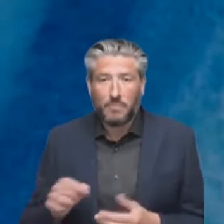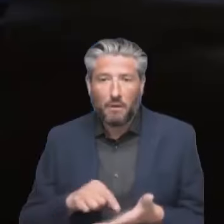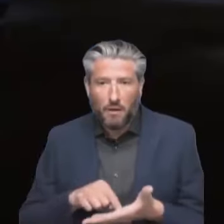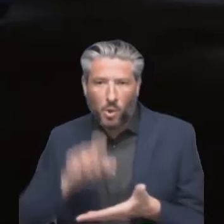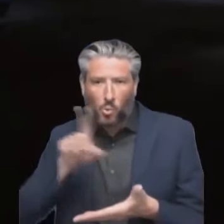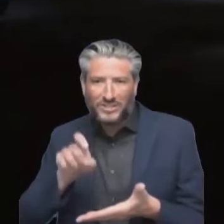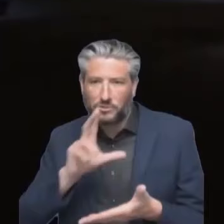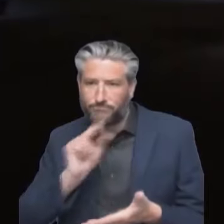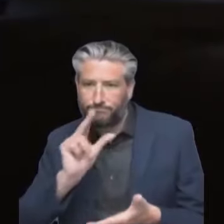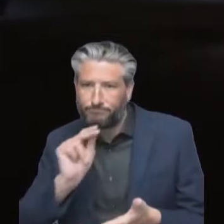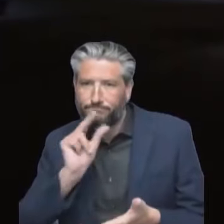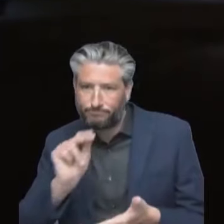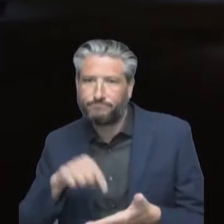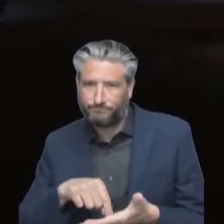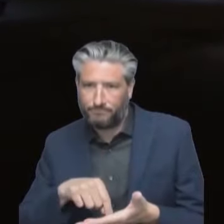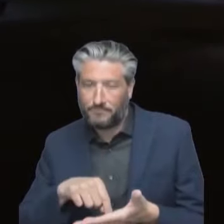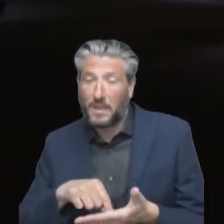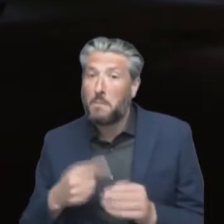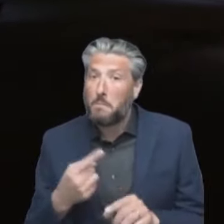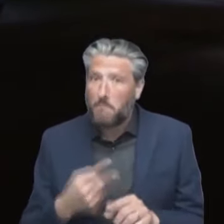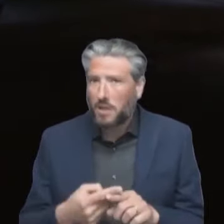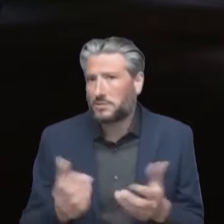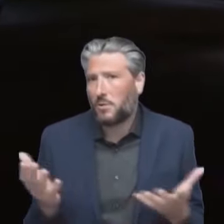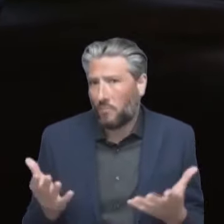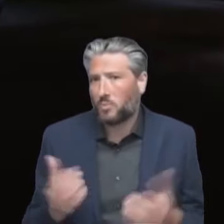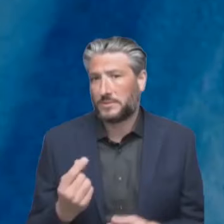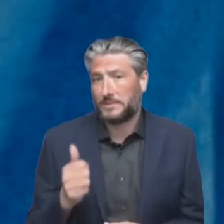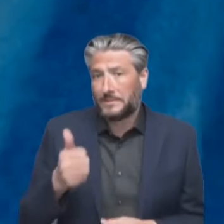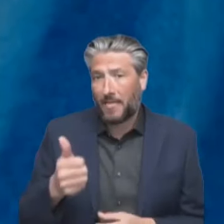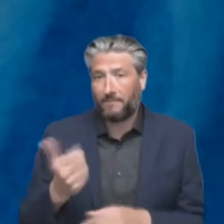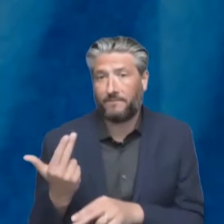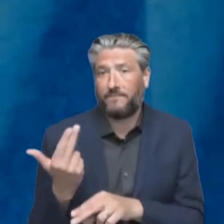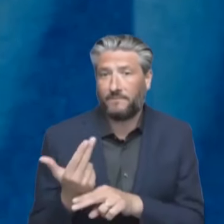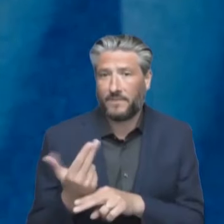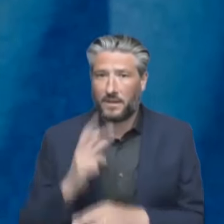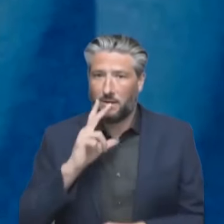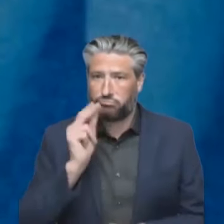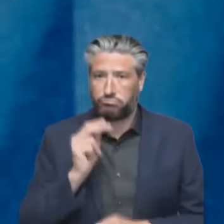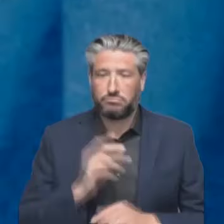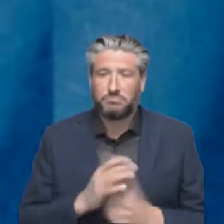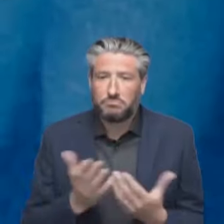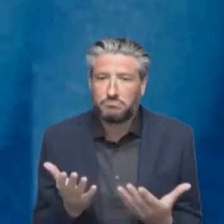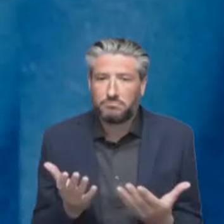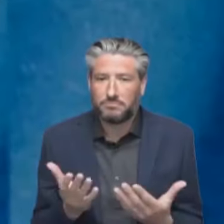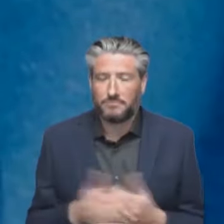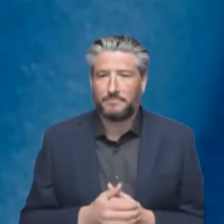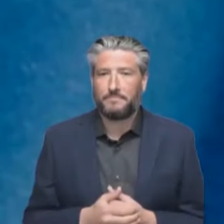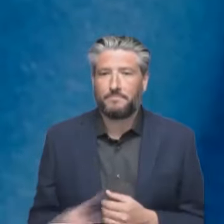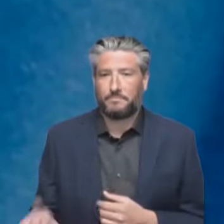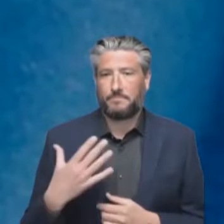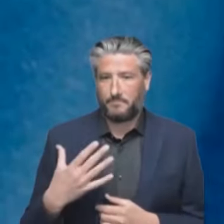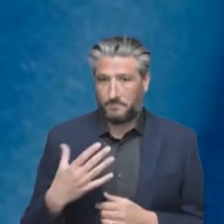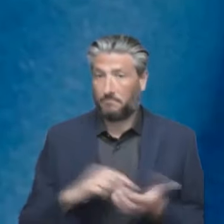send us in your questions by video message. I suggest, therefore, that we begin this Q&A session with a question we received on